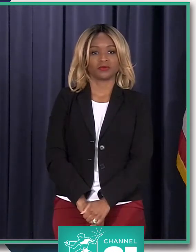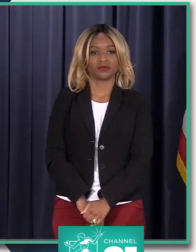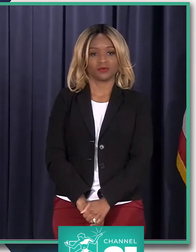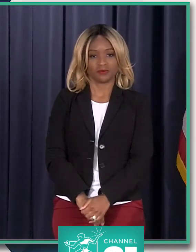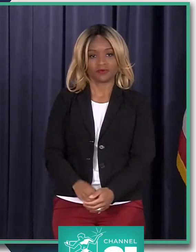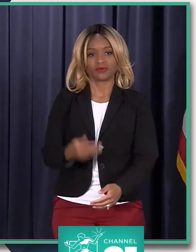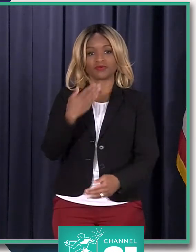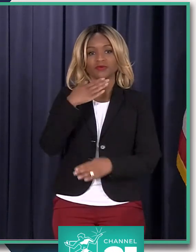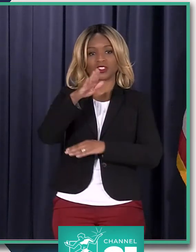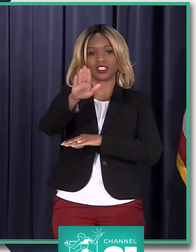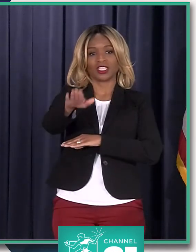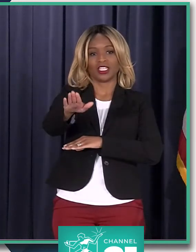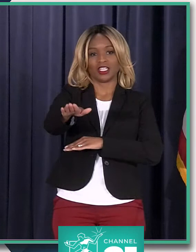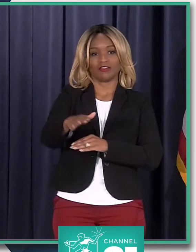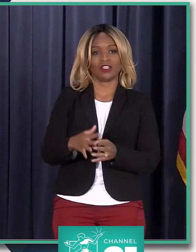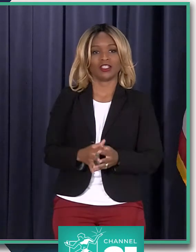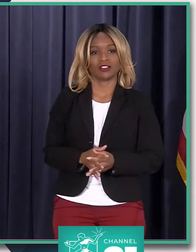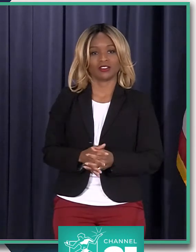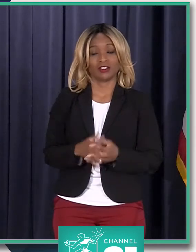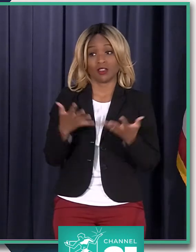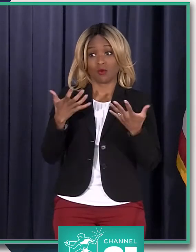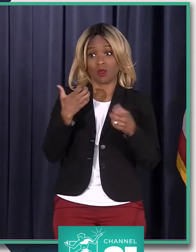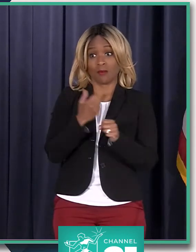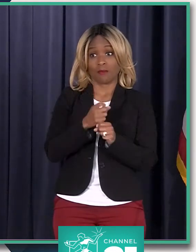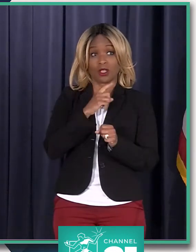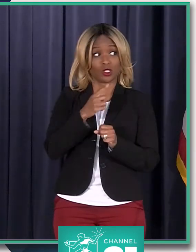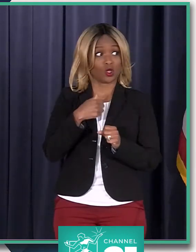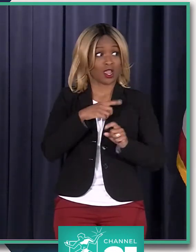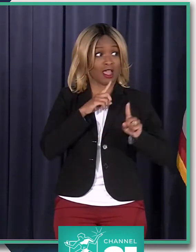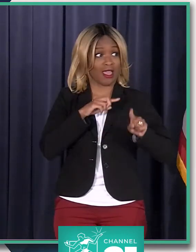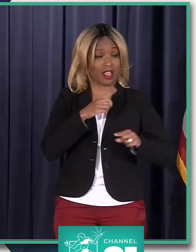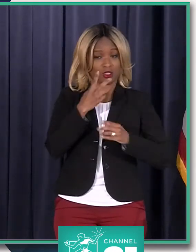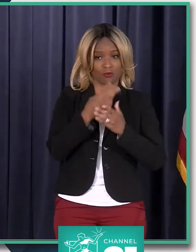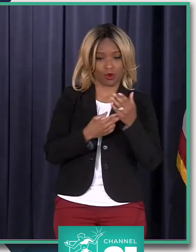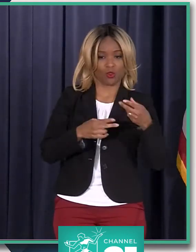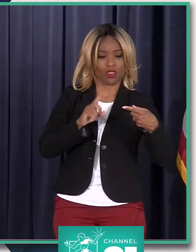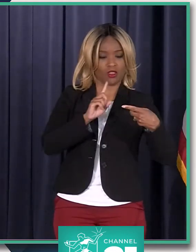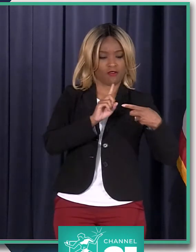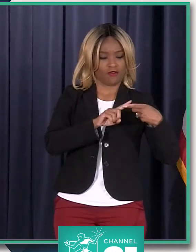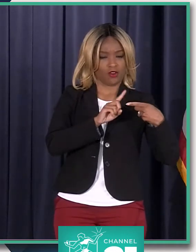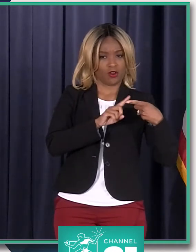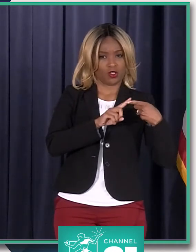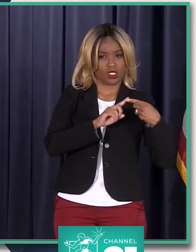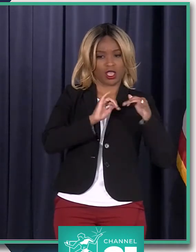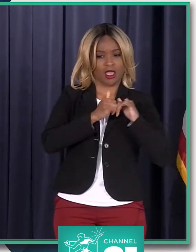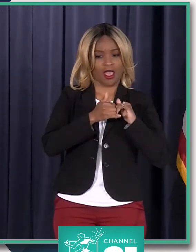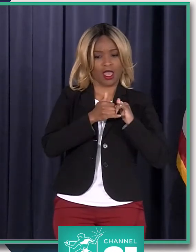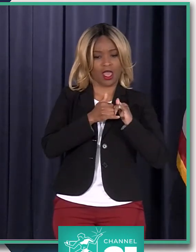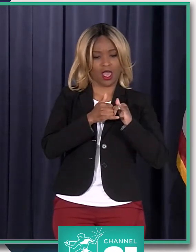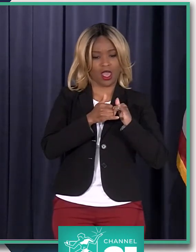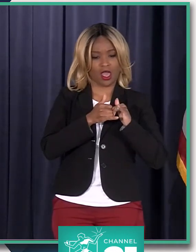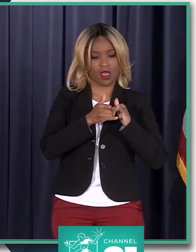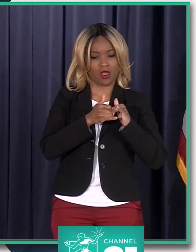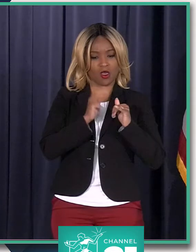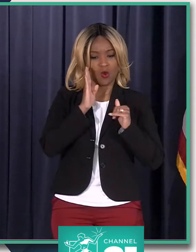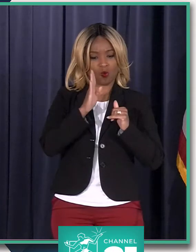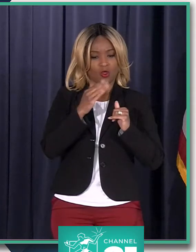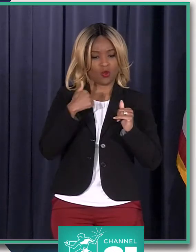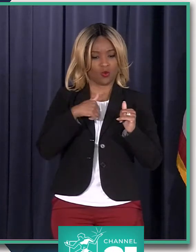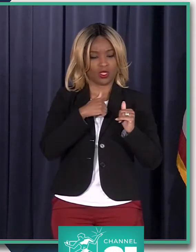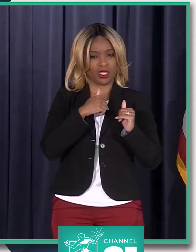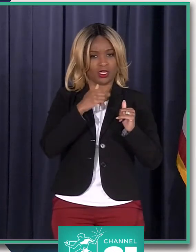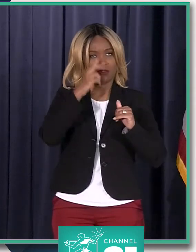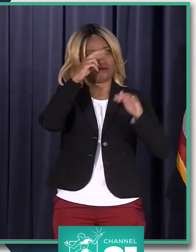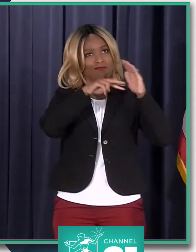Well, good evening. Want to make sure I'm answering both your questions. The first one was about how do we anticipate